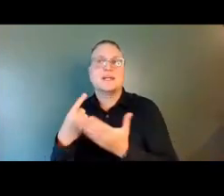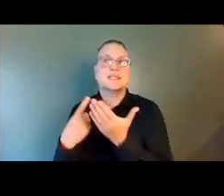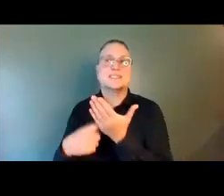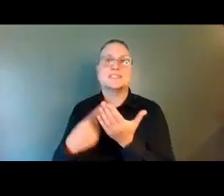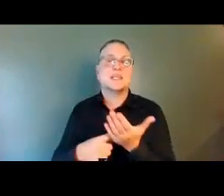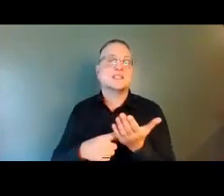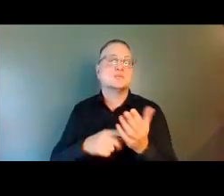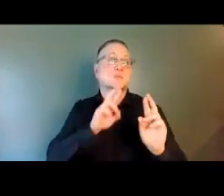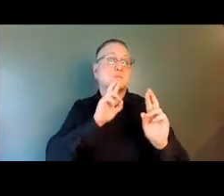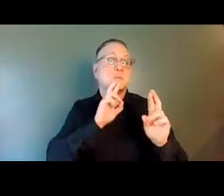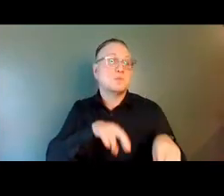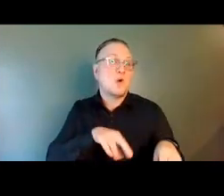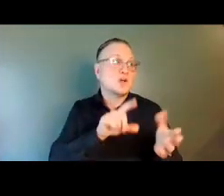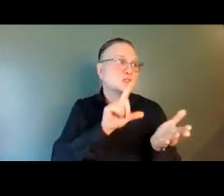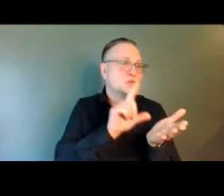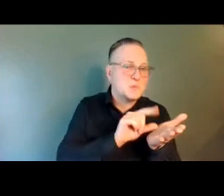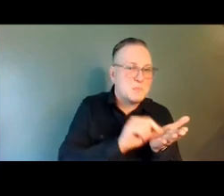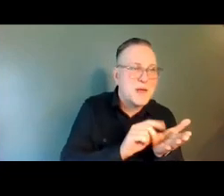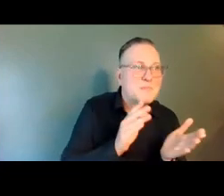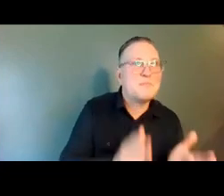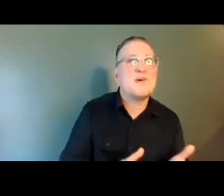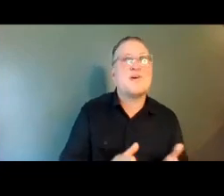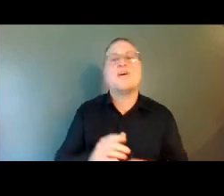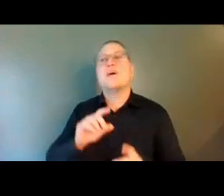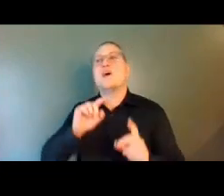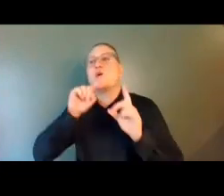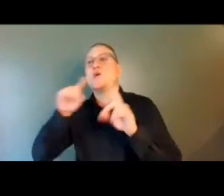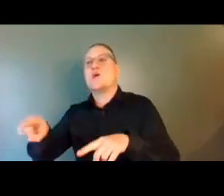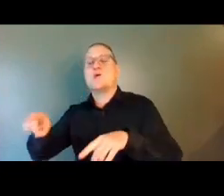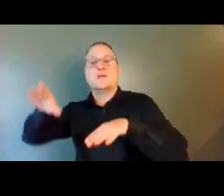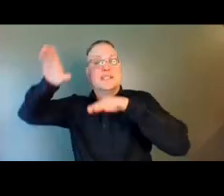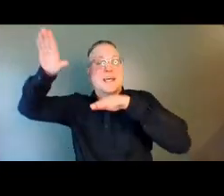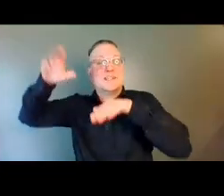Services. Oh, I wish I could re-say that.